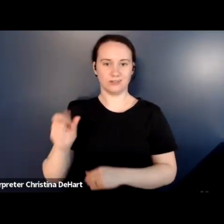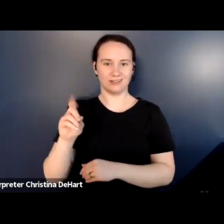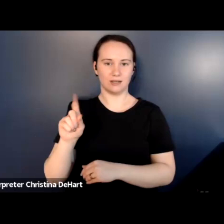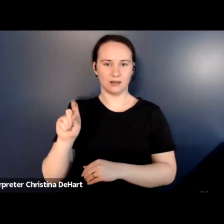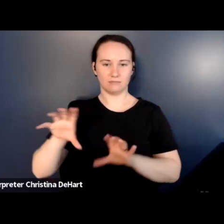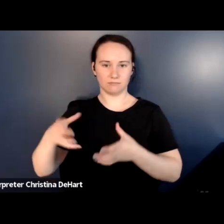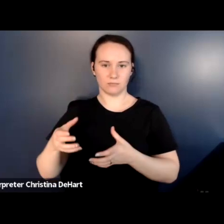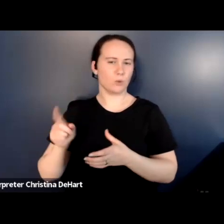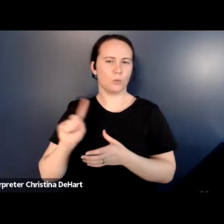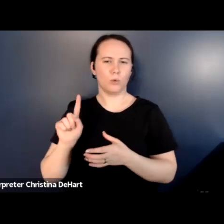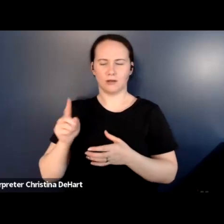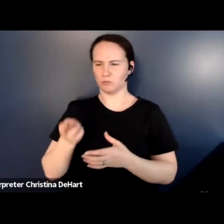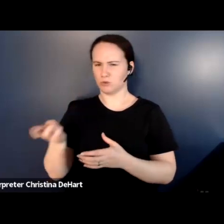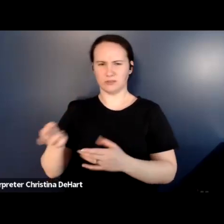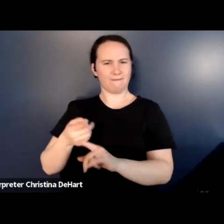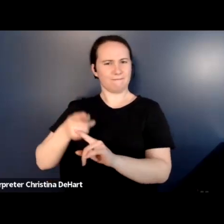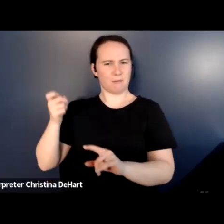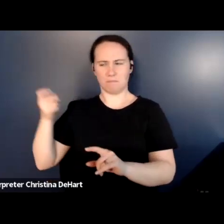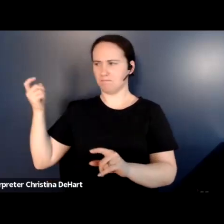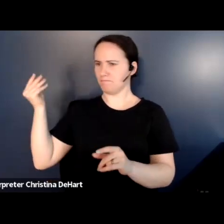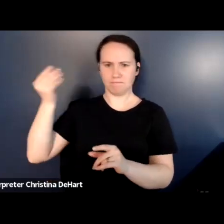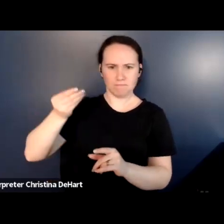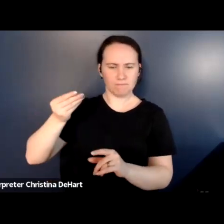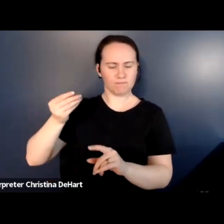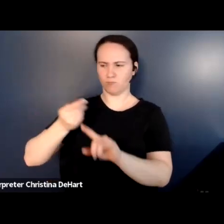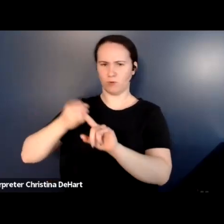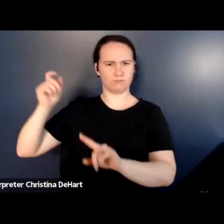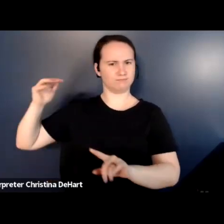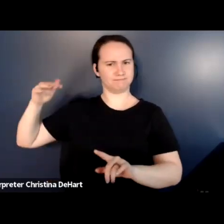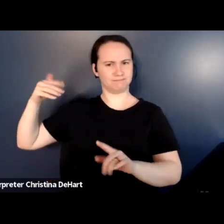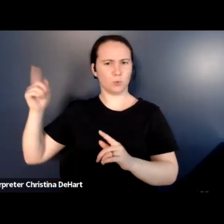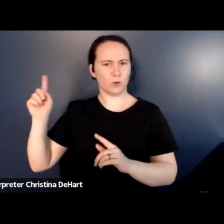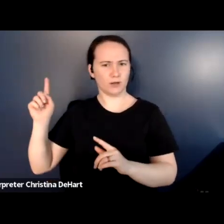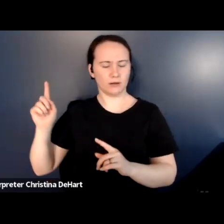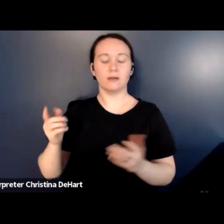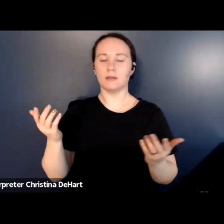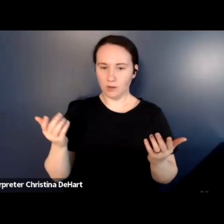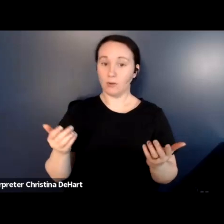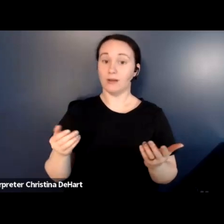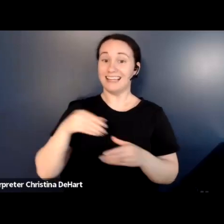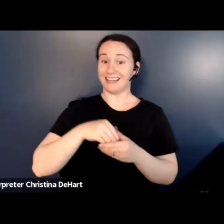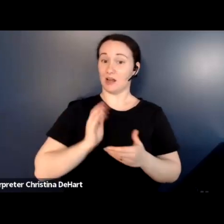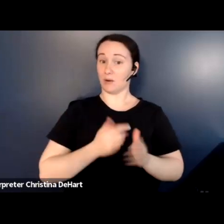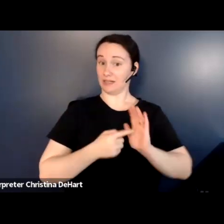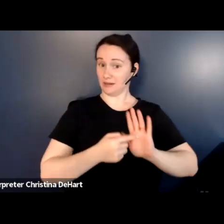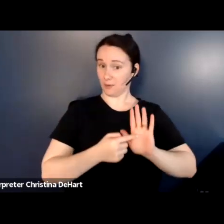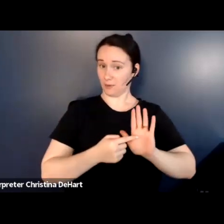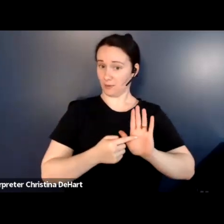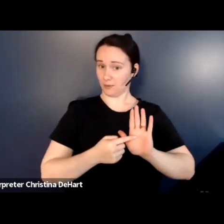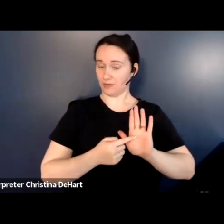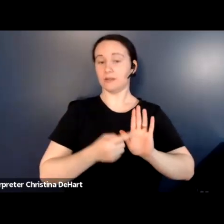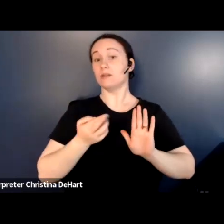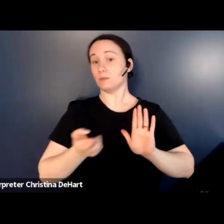resources coming from that we saw in the demo? The resources in the demo are essentially a